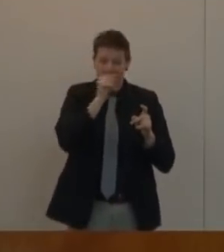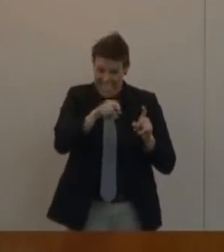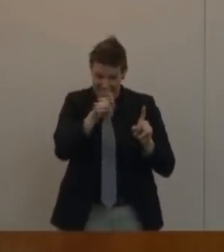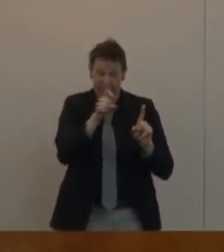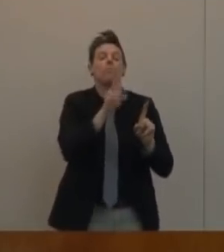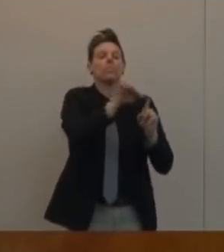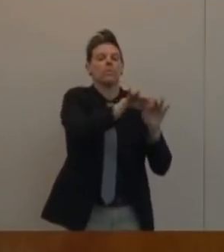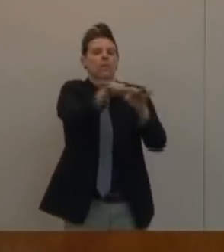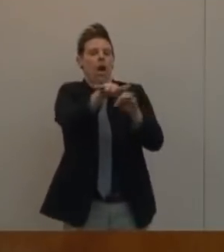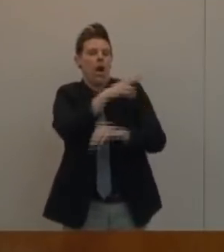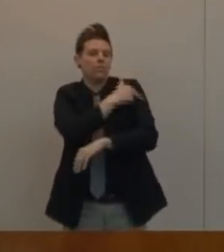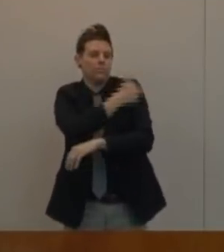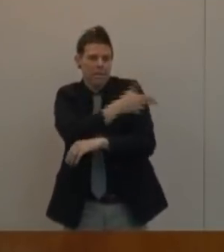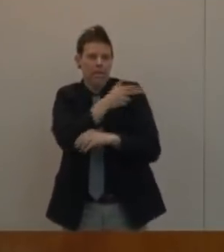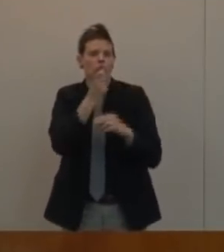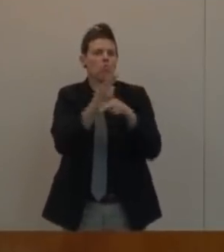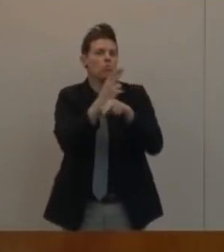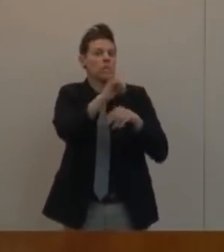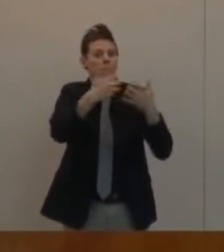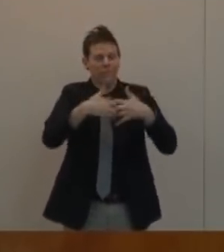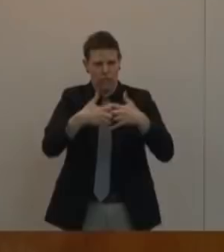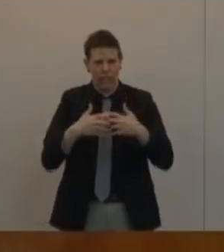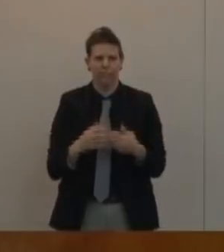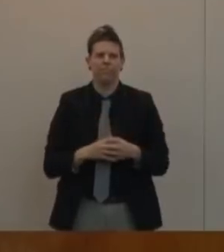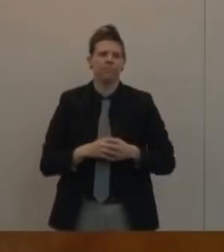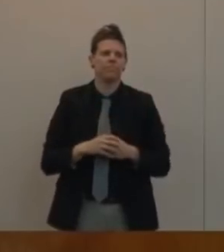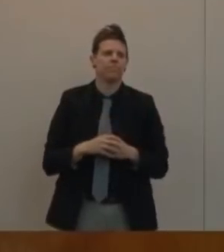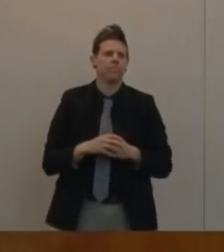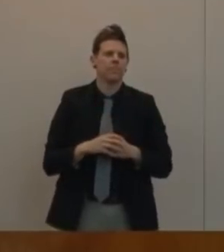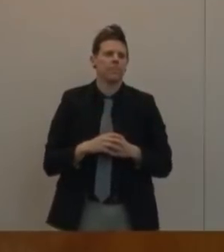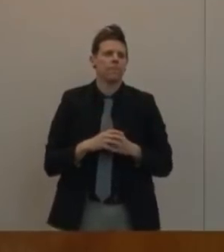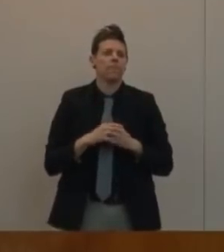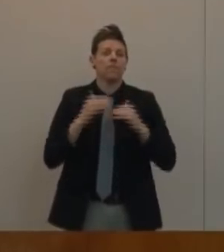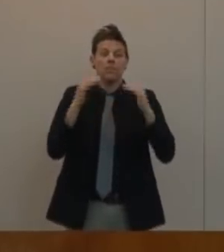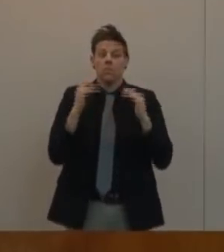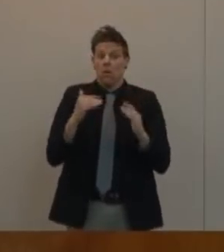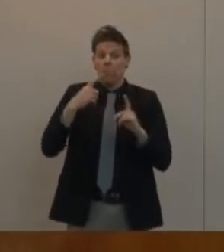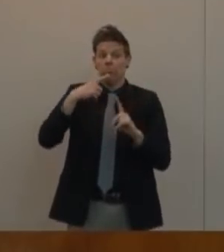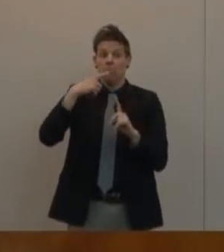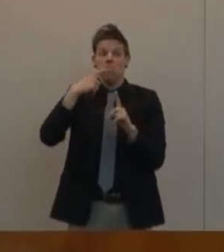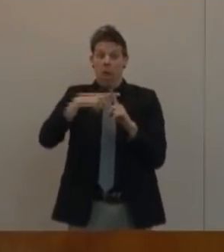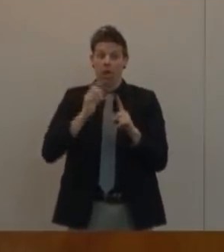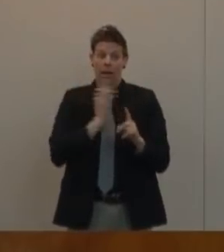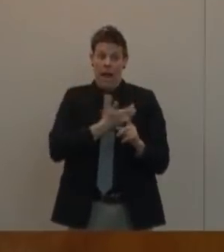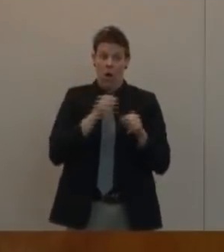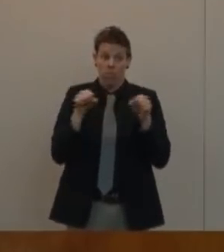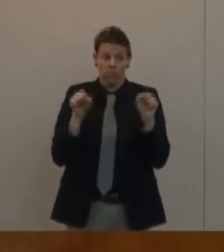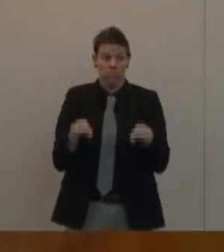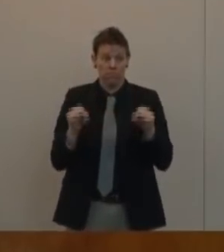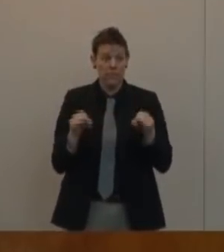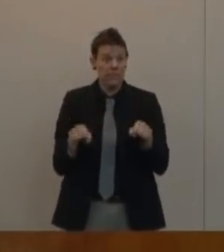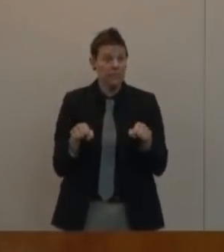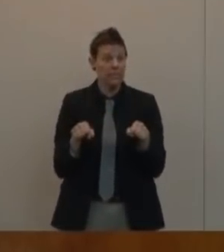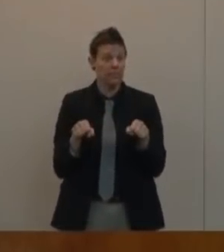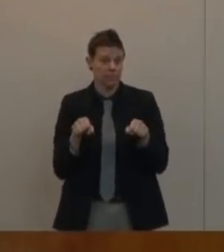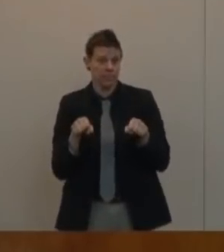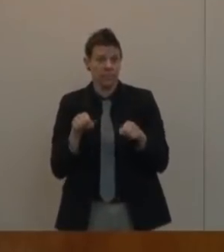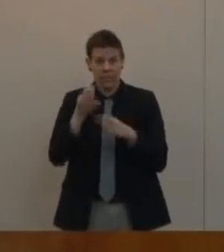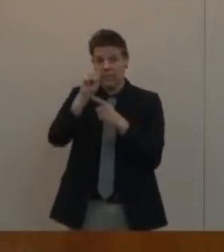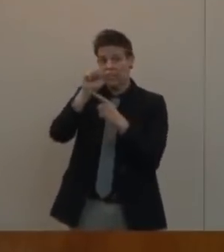other beds. In addition to the capacity, we have Sandia Labs